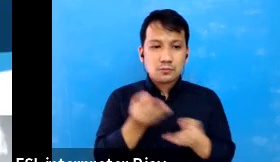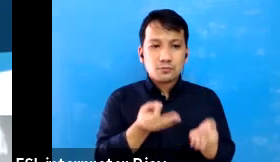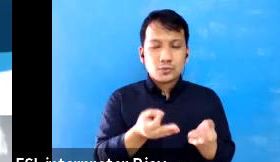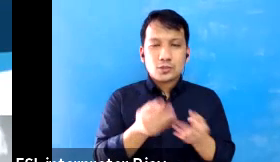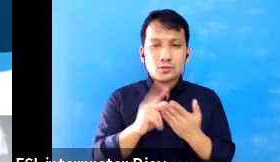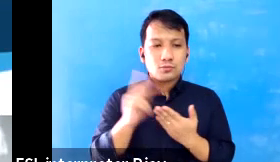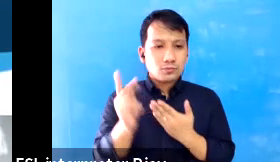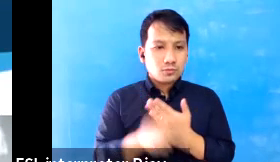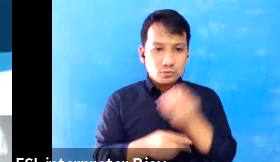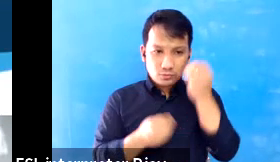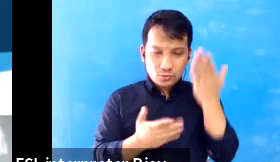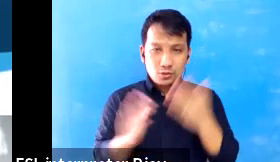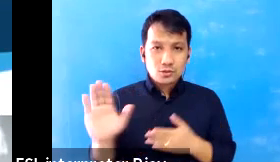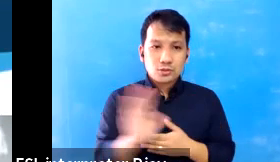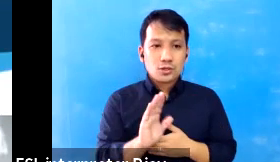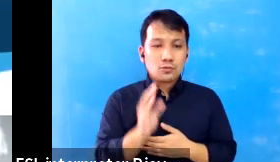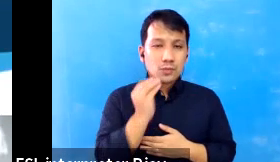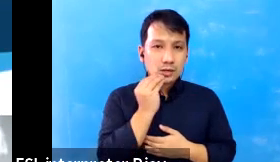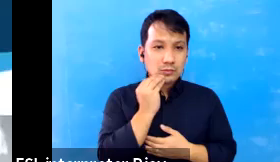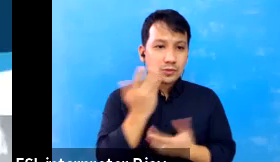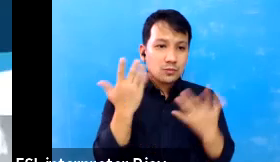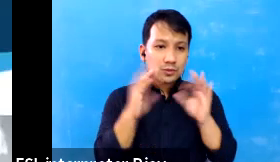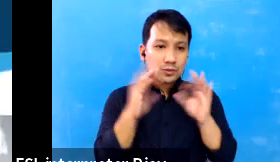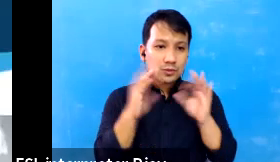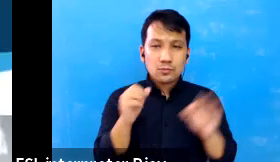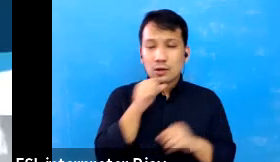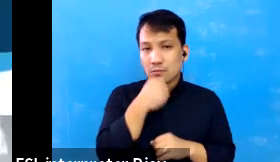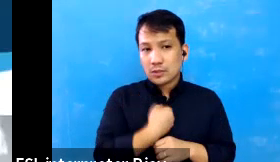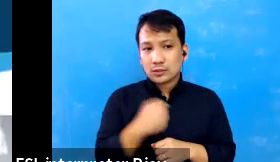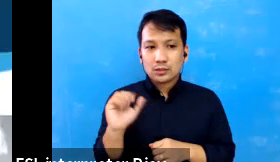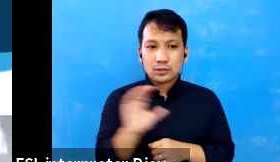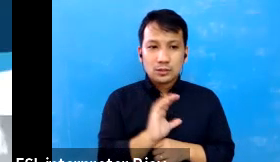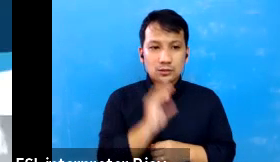at I-Mission para sa aming mga drug surrendery and also the senior citizen.